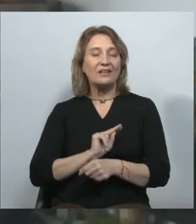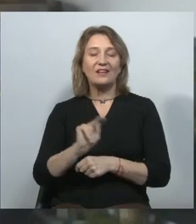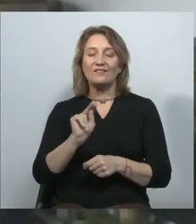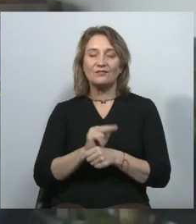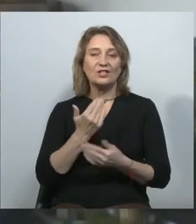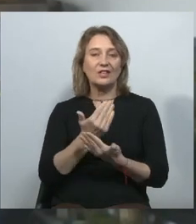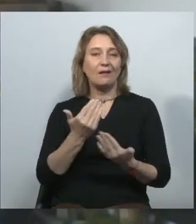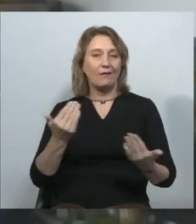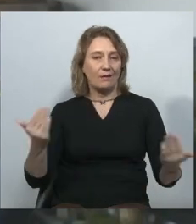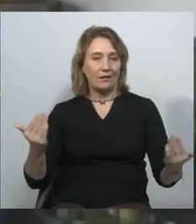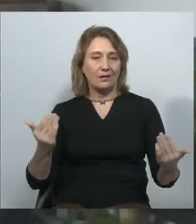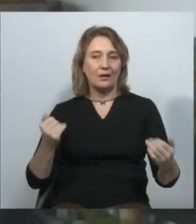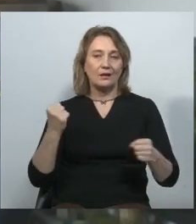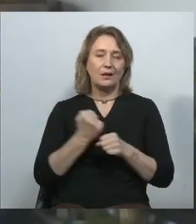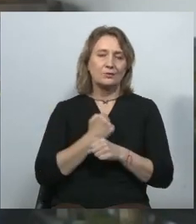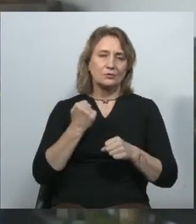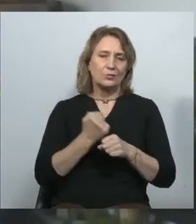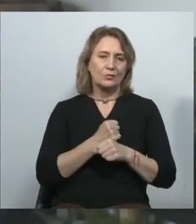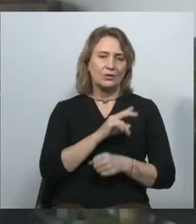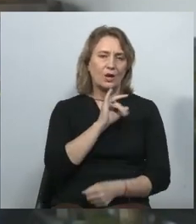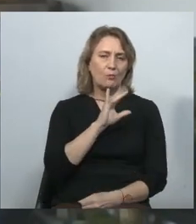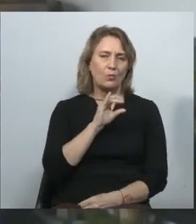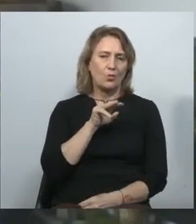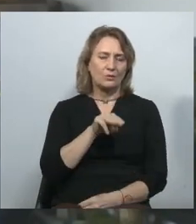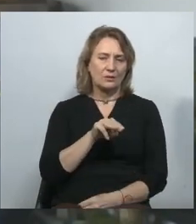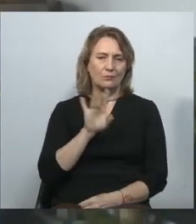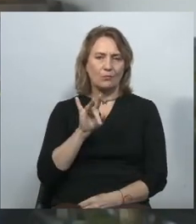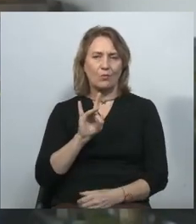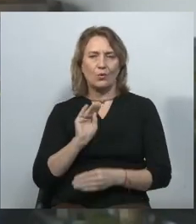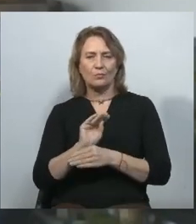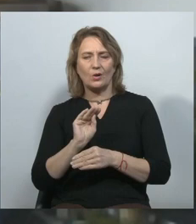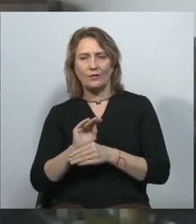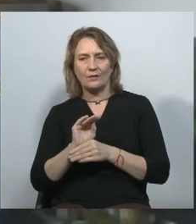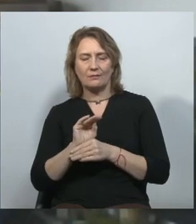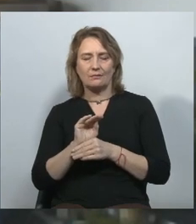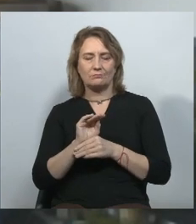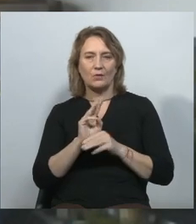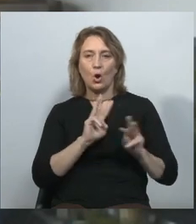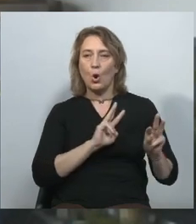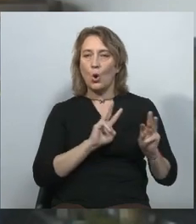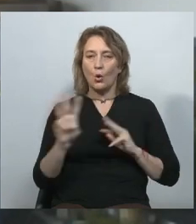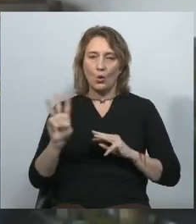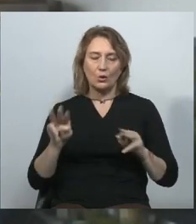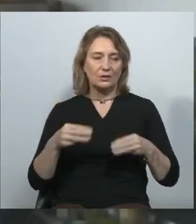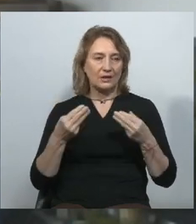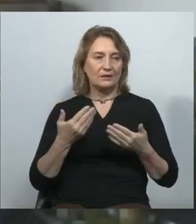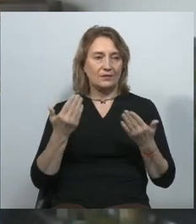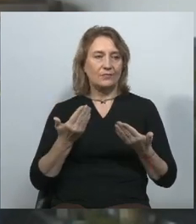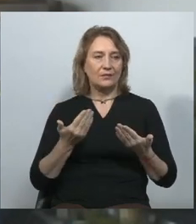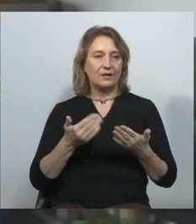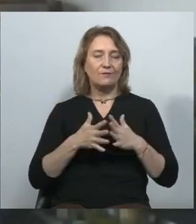botnet that could then manipulate audiences online at a large scale. It doesn't teach you specialized skills